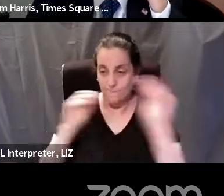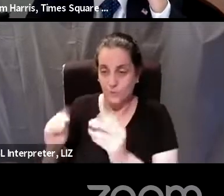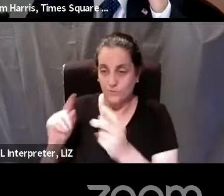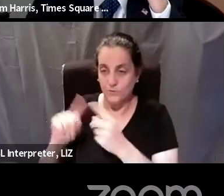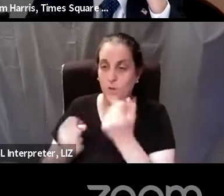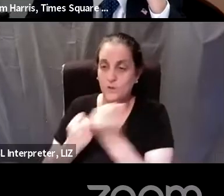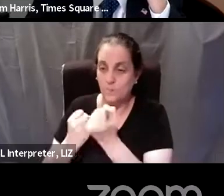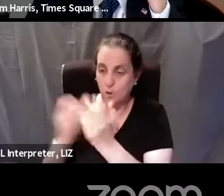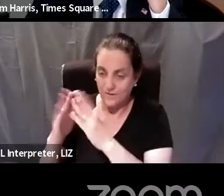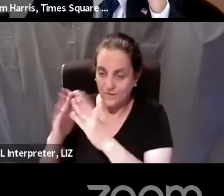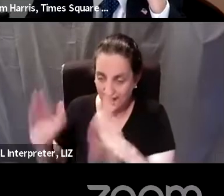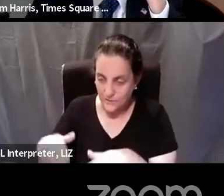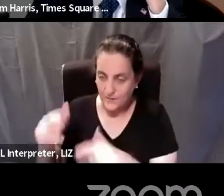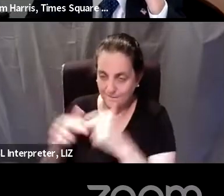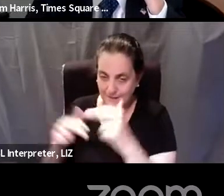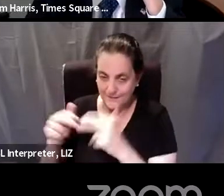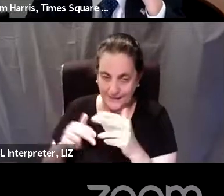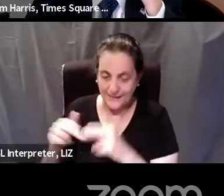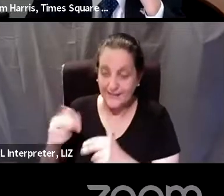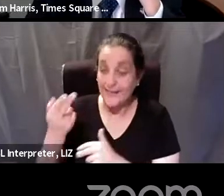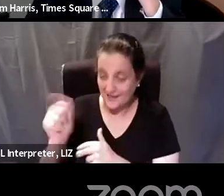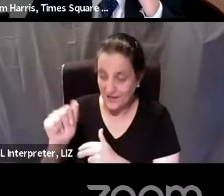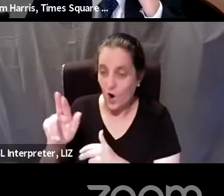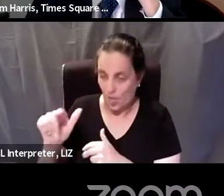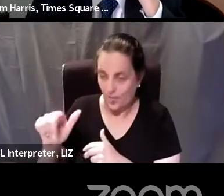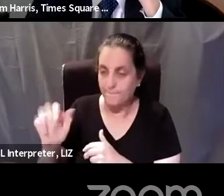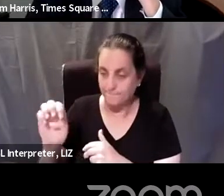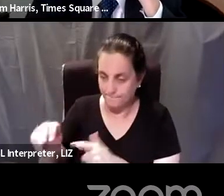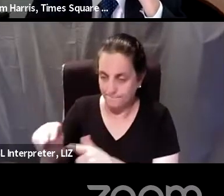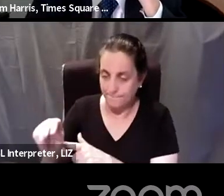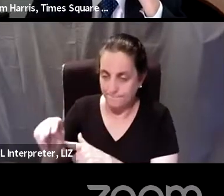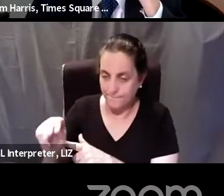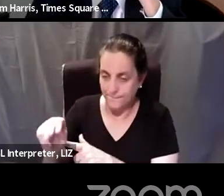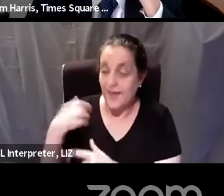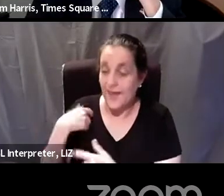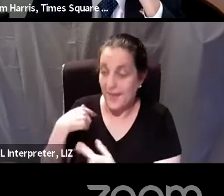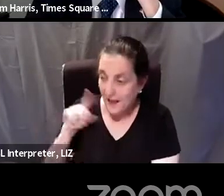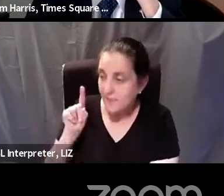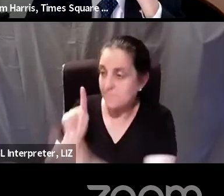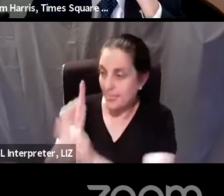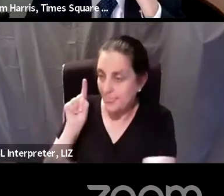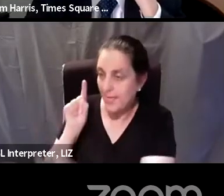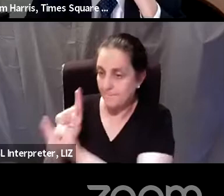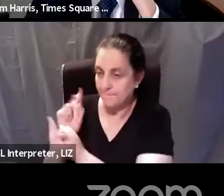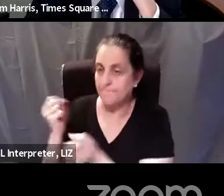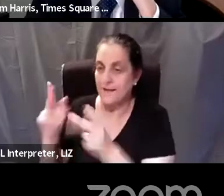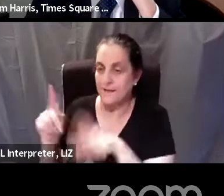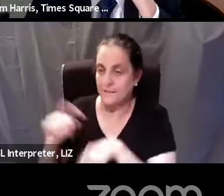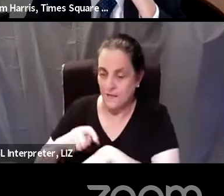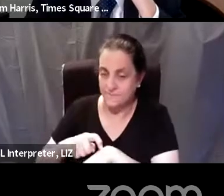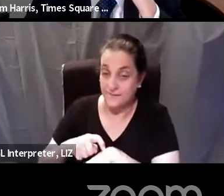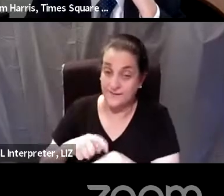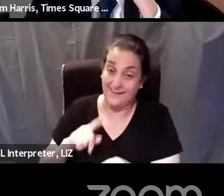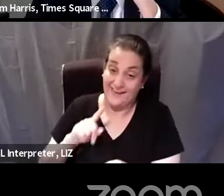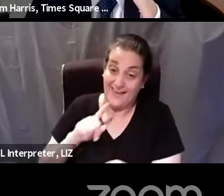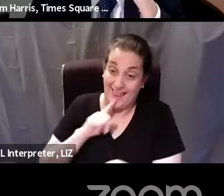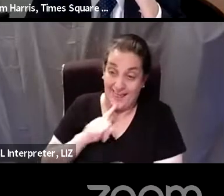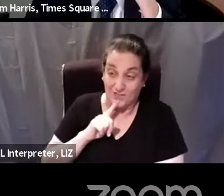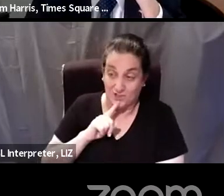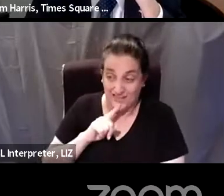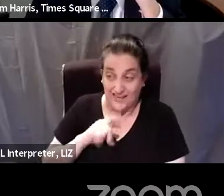building in Harlem. And I encountered them many times. And I'm actually kind of